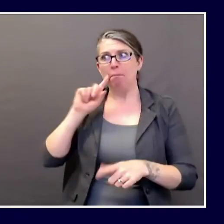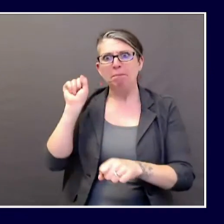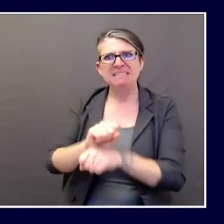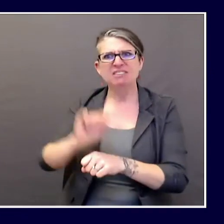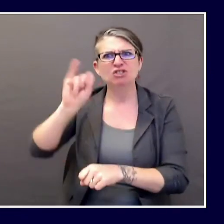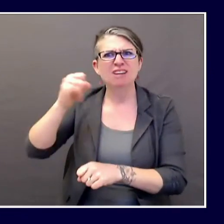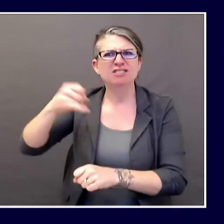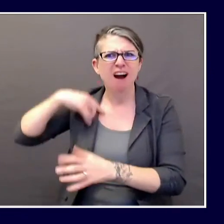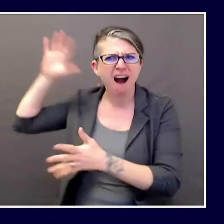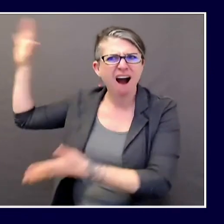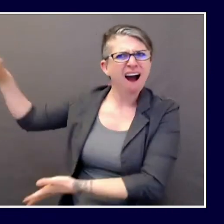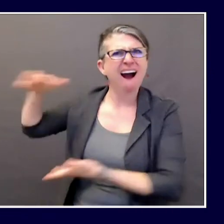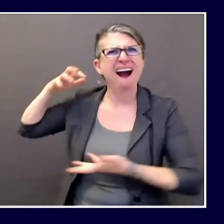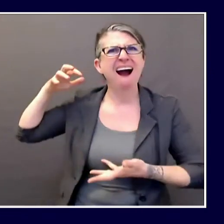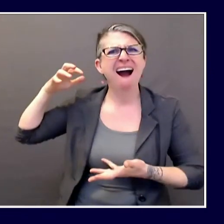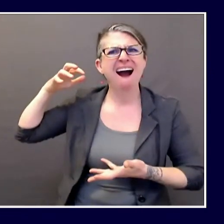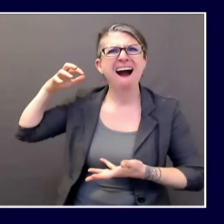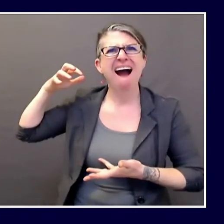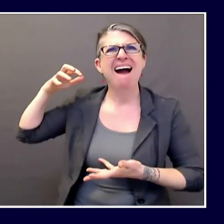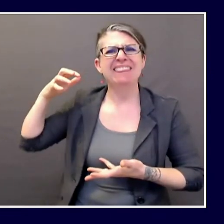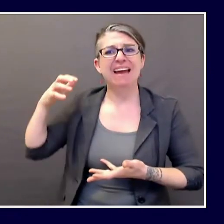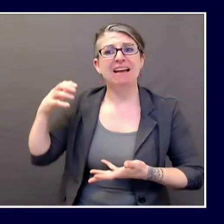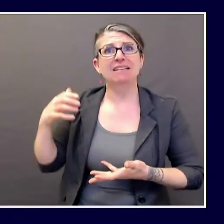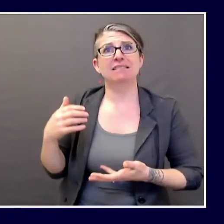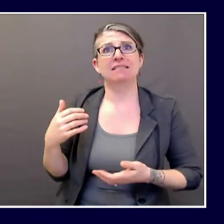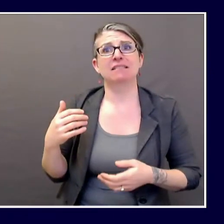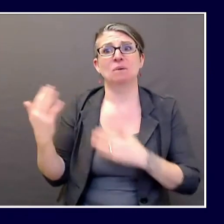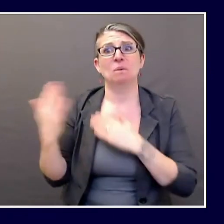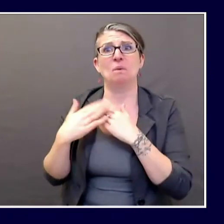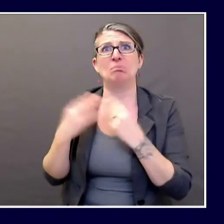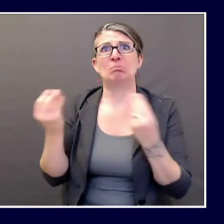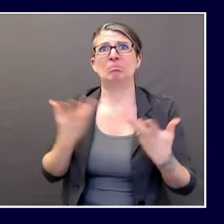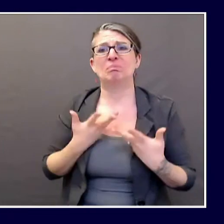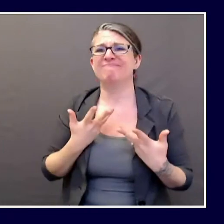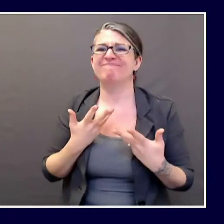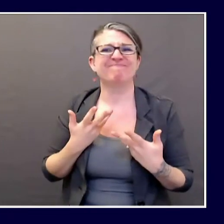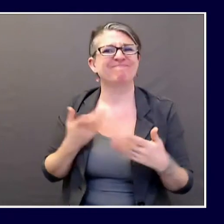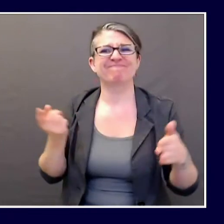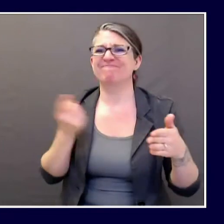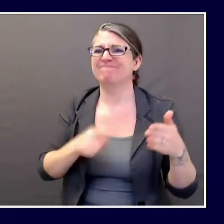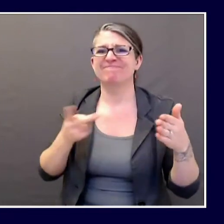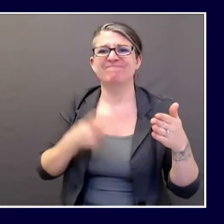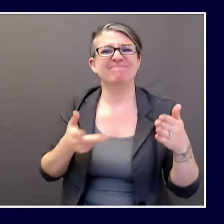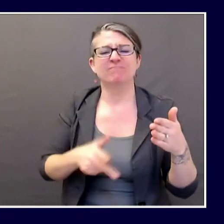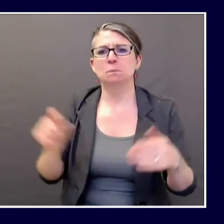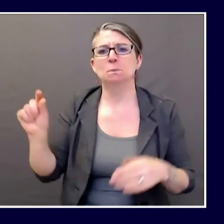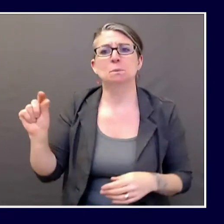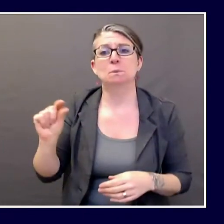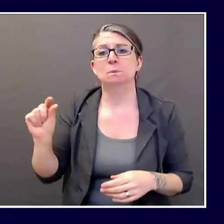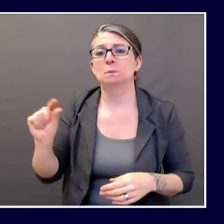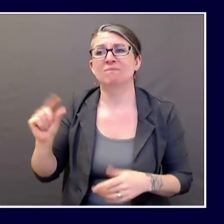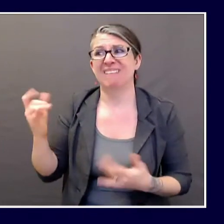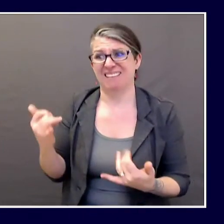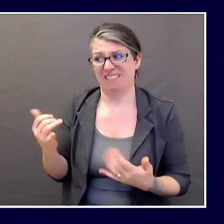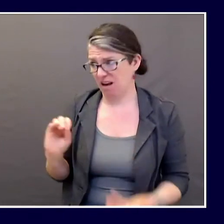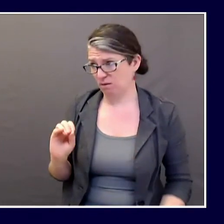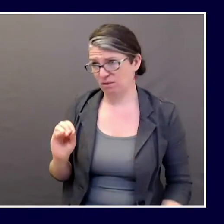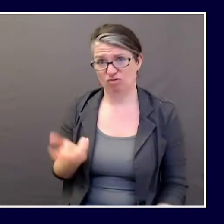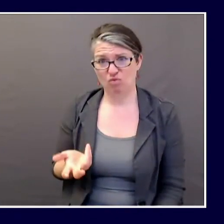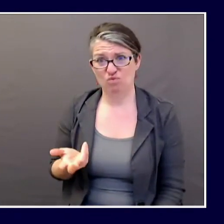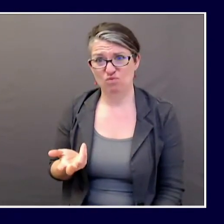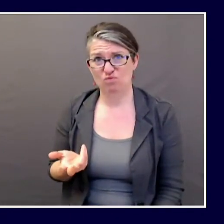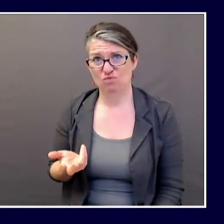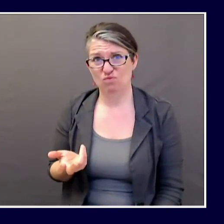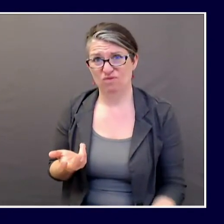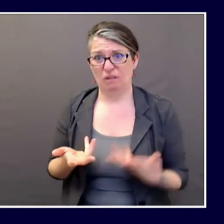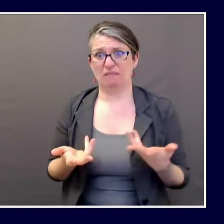no J&J vaccine forthcoming. As it turns out, we ended up getting 1,600 doses this week, and we'll hopefully receive the same for next week. So